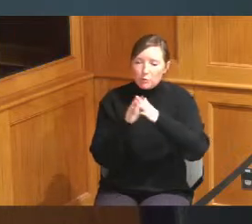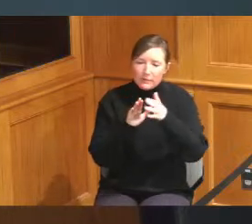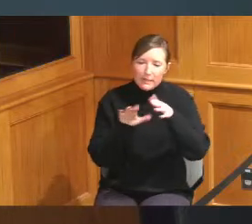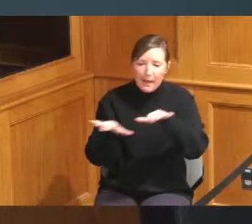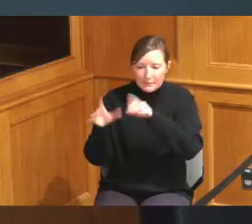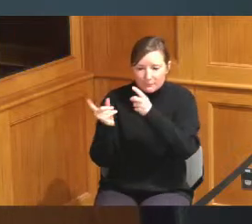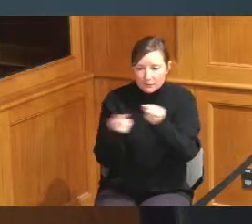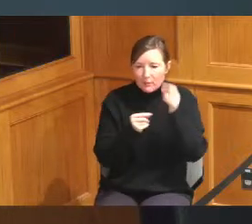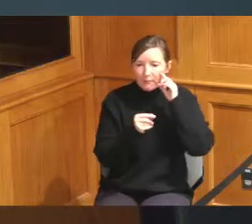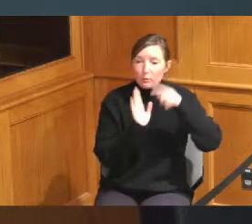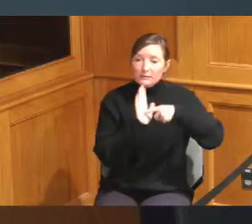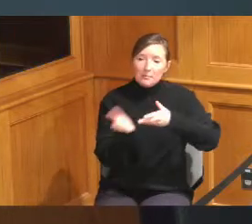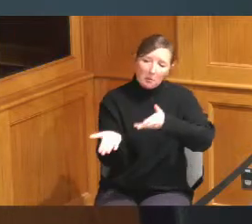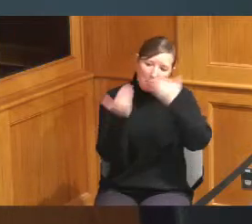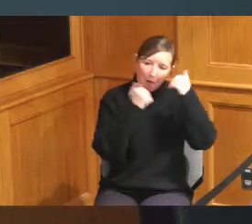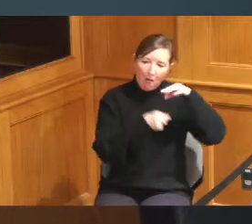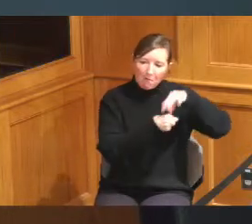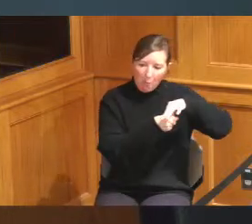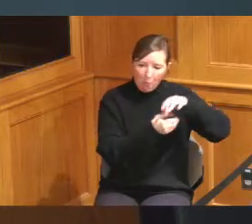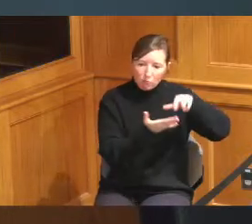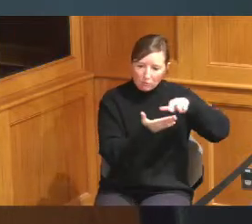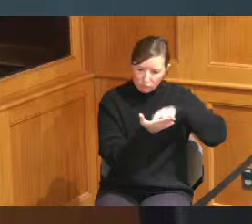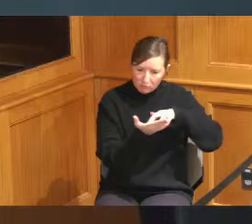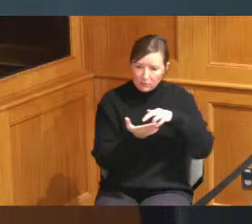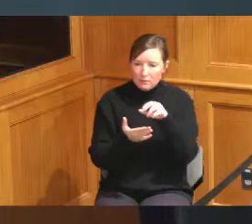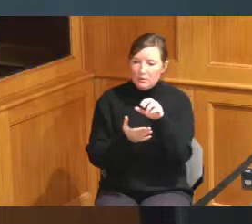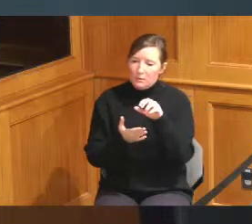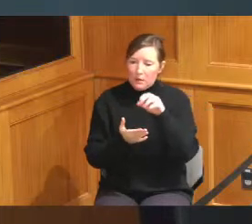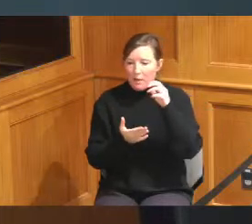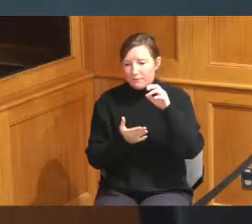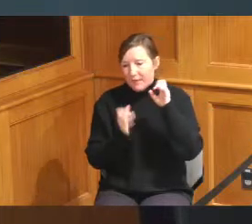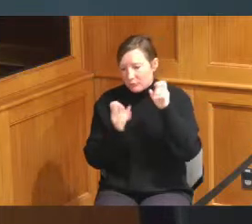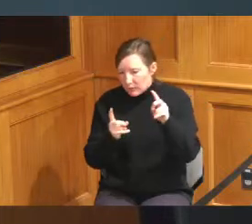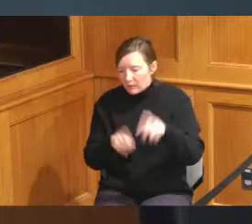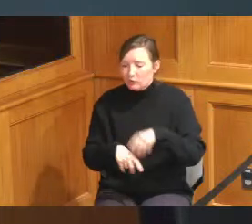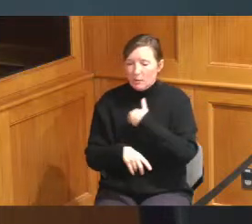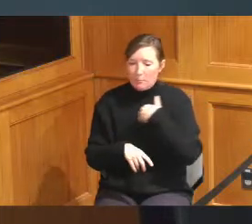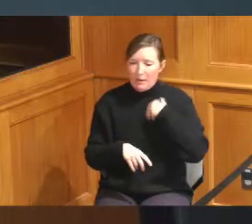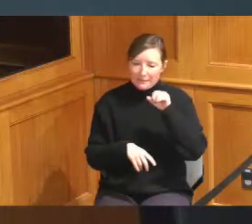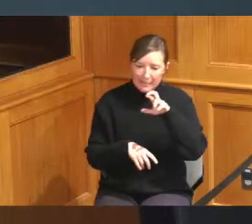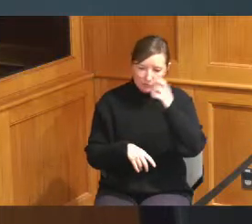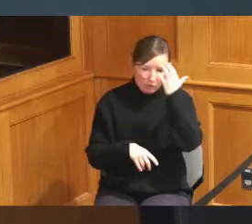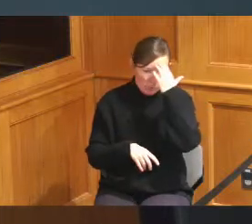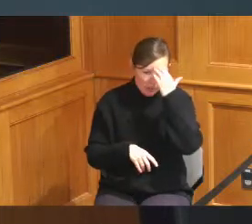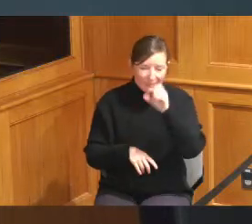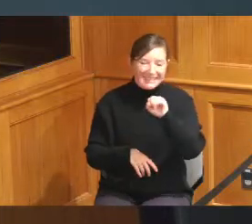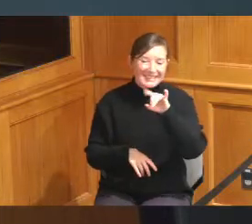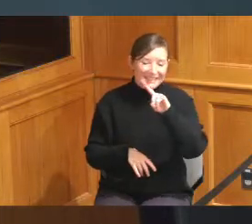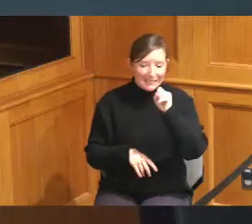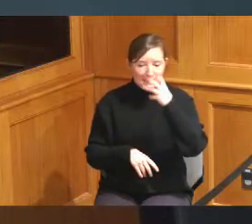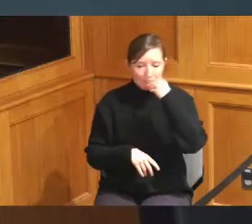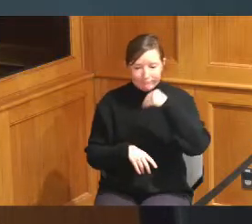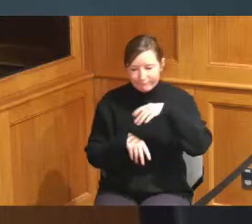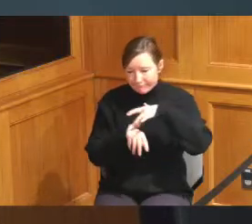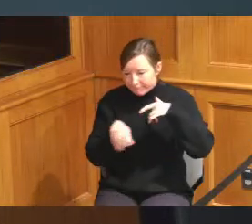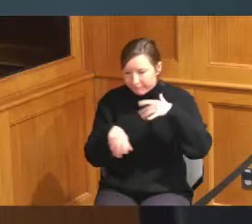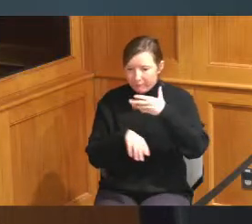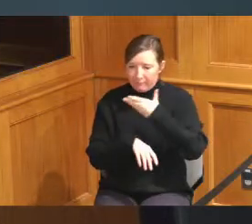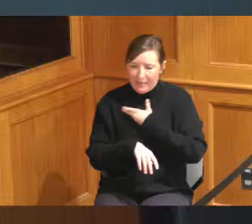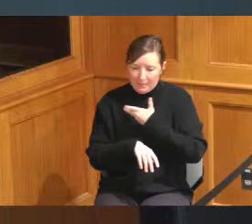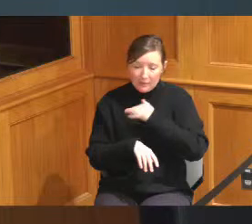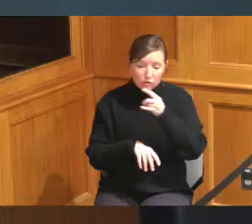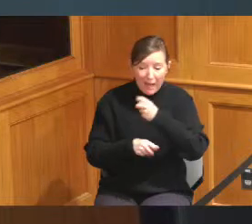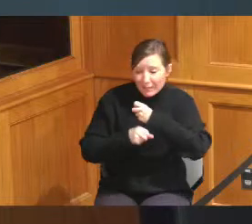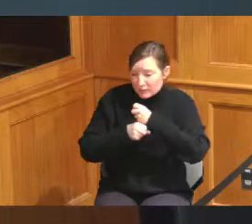including voter registration, seatbelt education, SIDS awareness, breast cancer awareness, child safety, Meals on Wheels, Dress